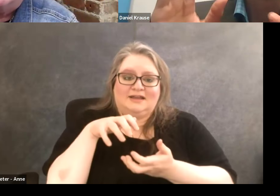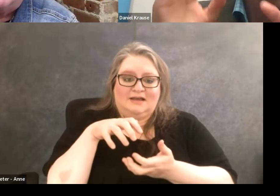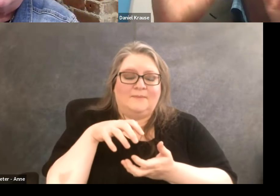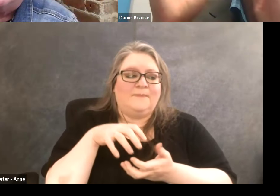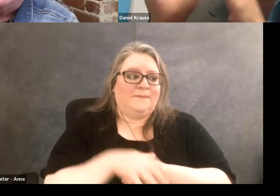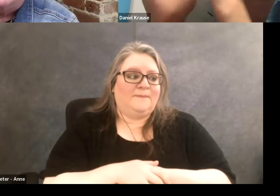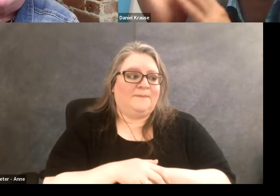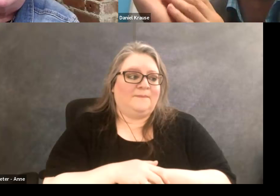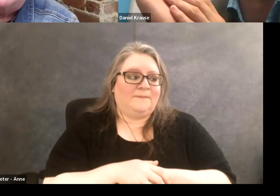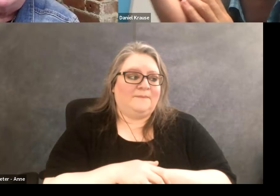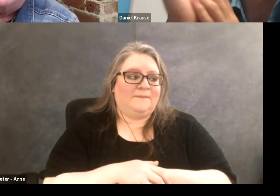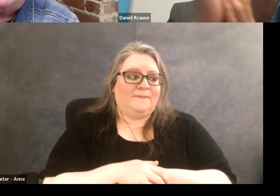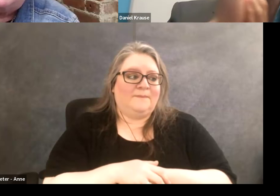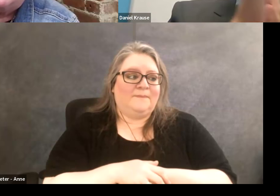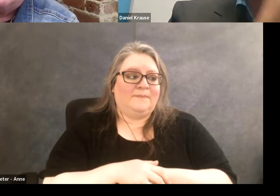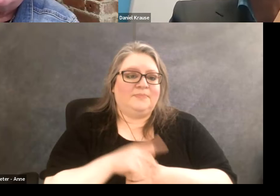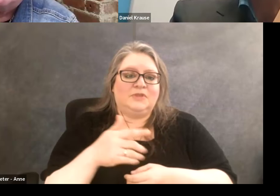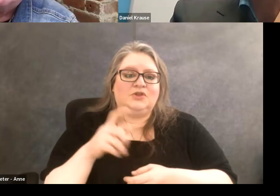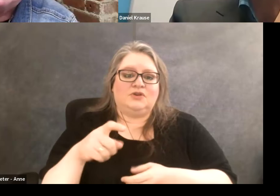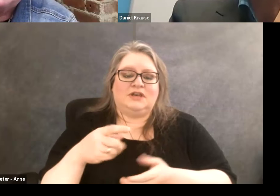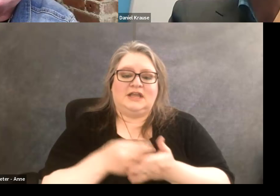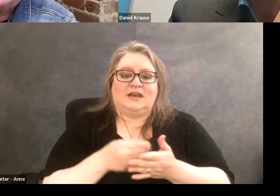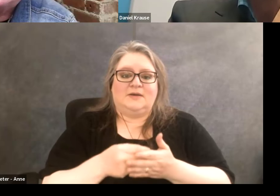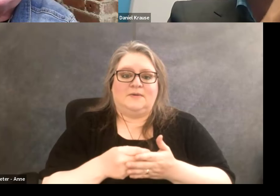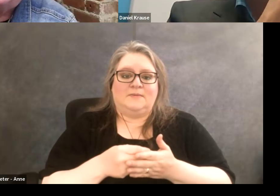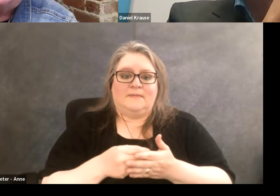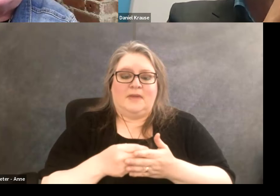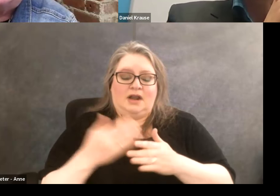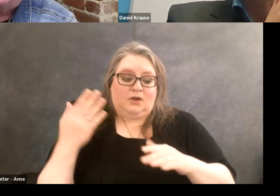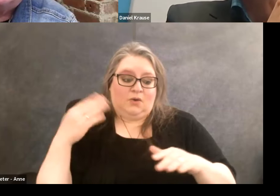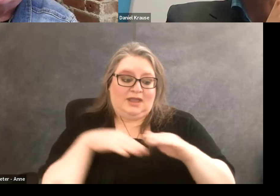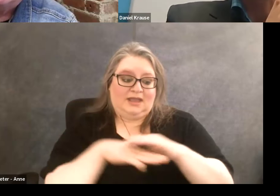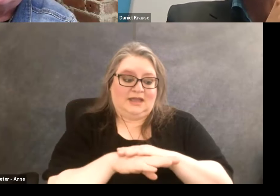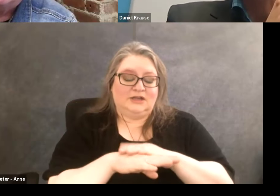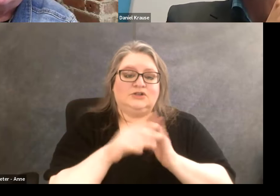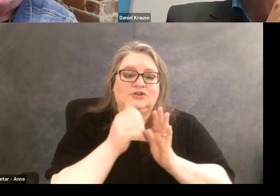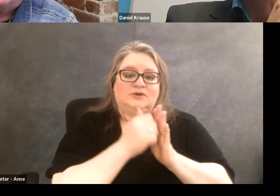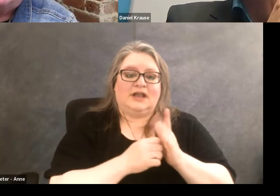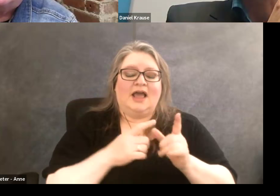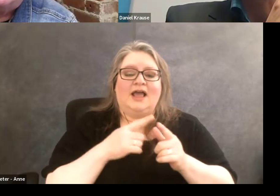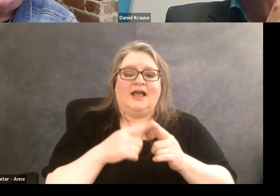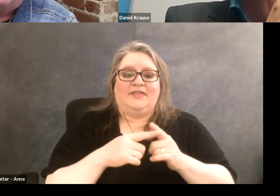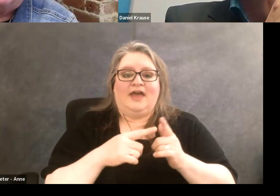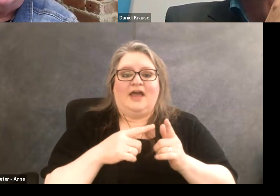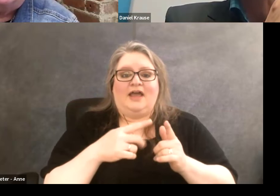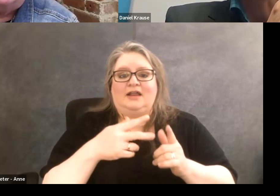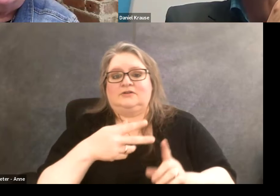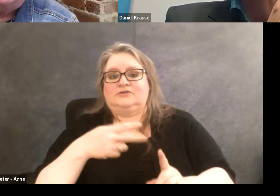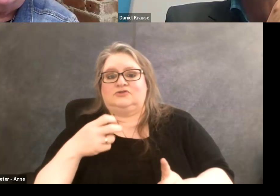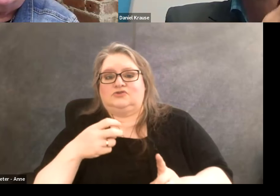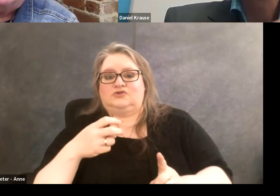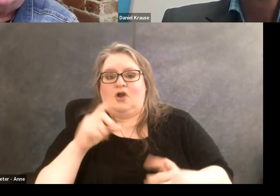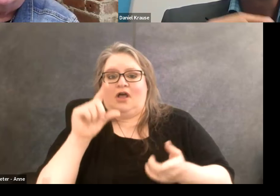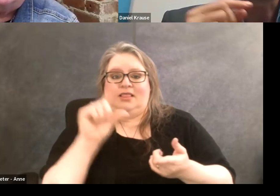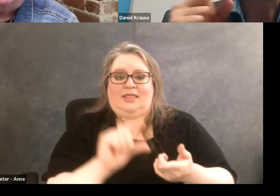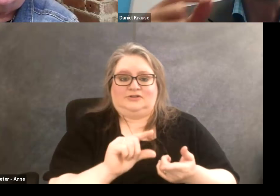have the money flowing into an account that you then draw a smaller amount out